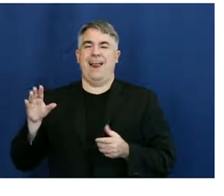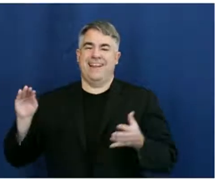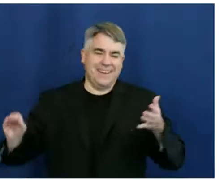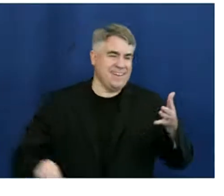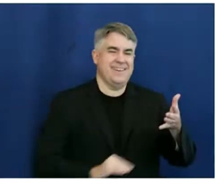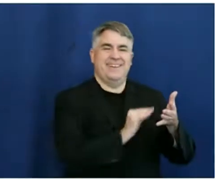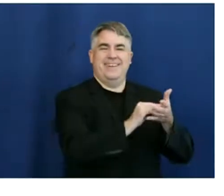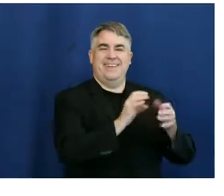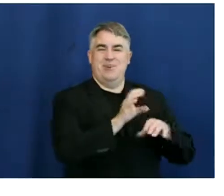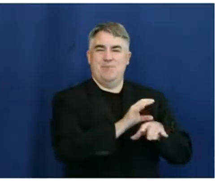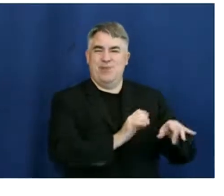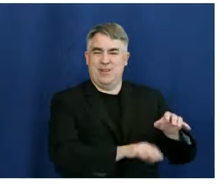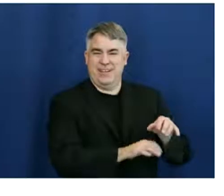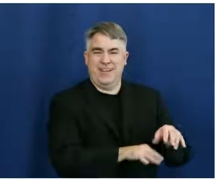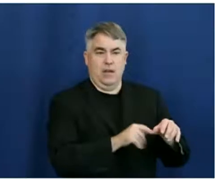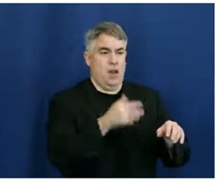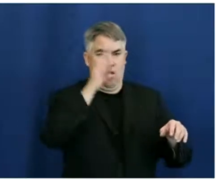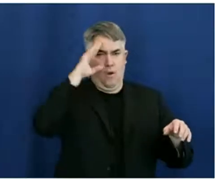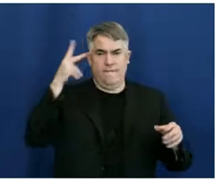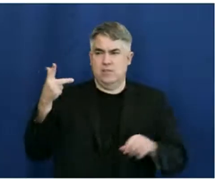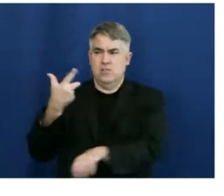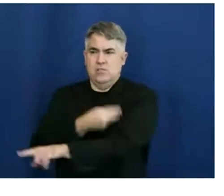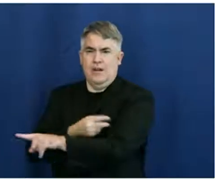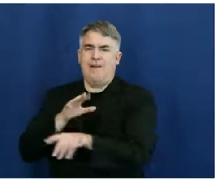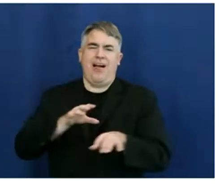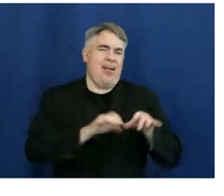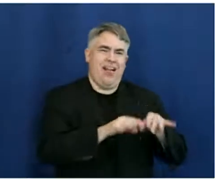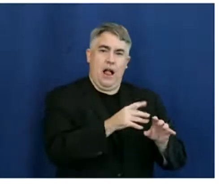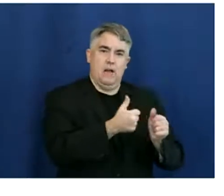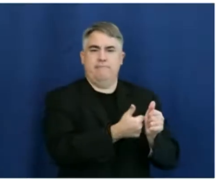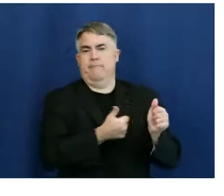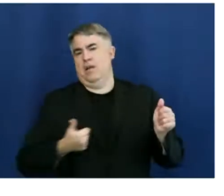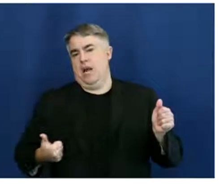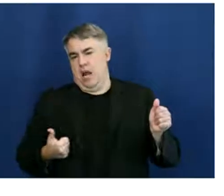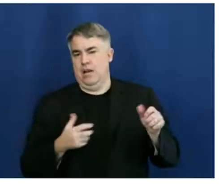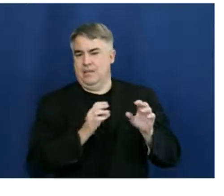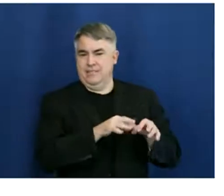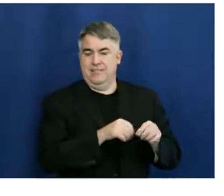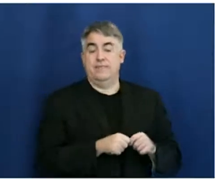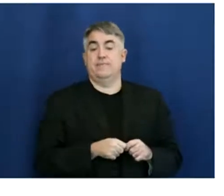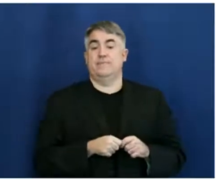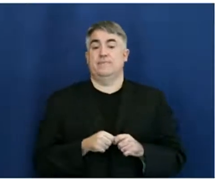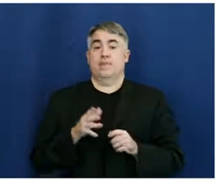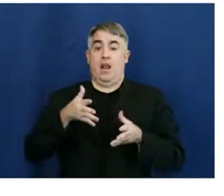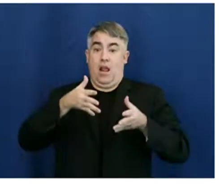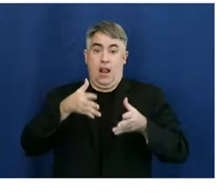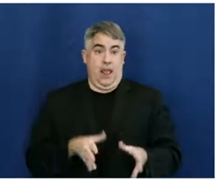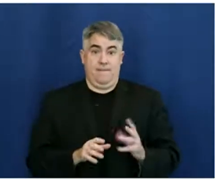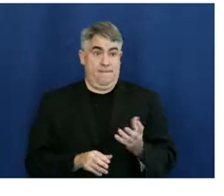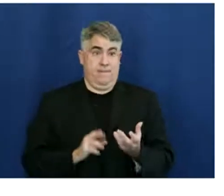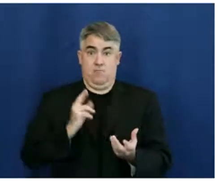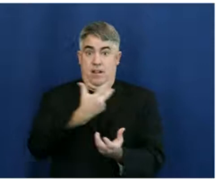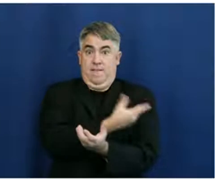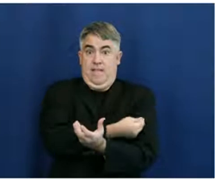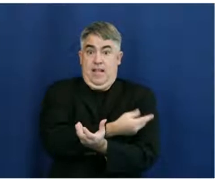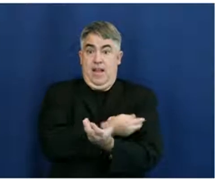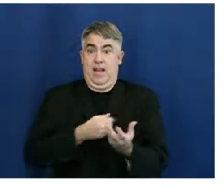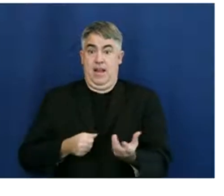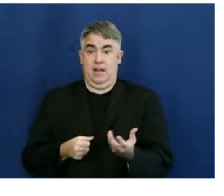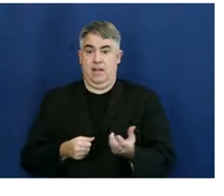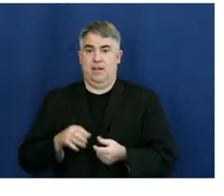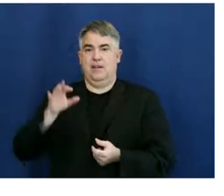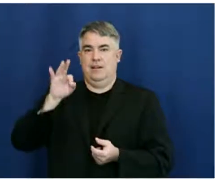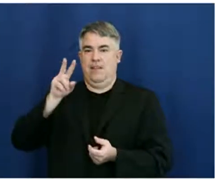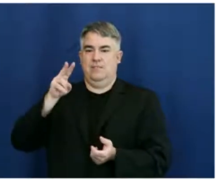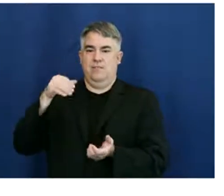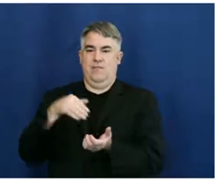we have 92,588 doses to be administered. These are upcoming appointments. Now, if you add up